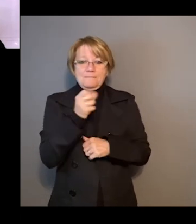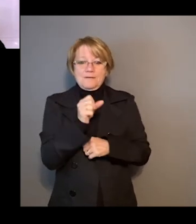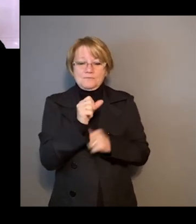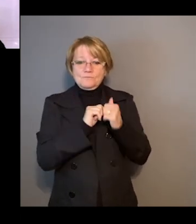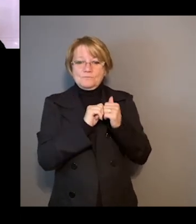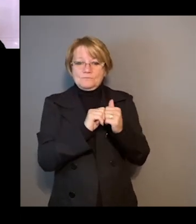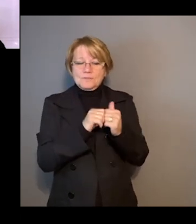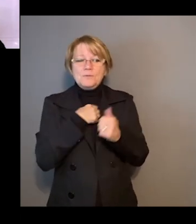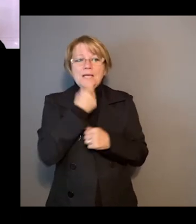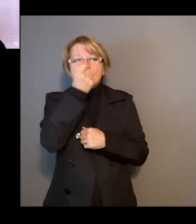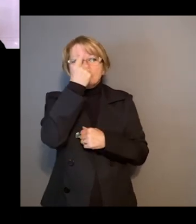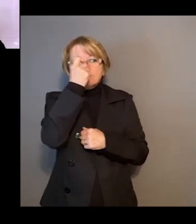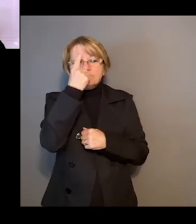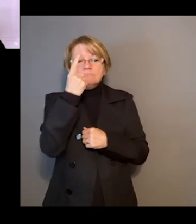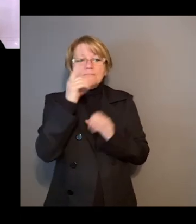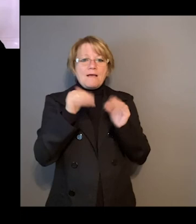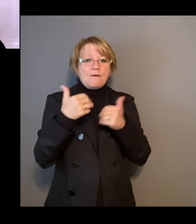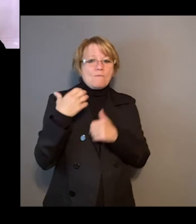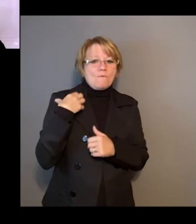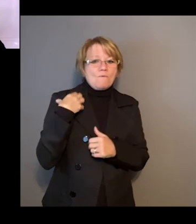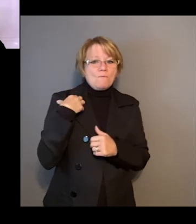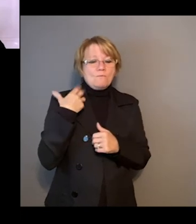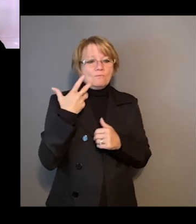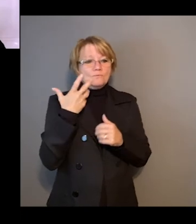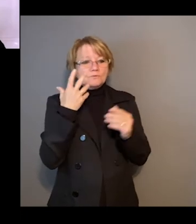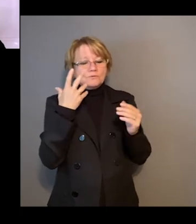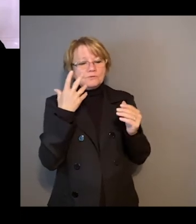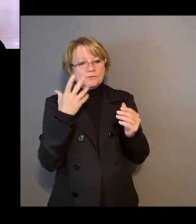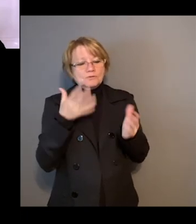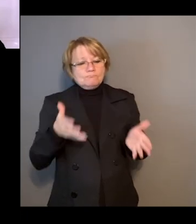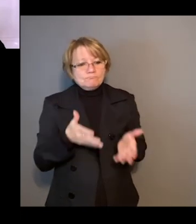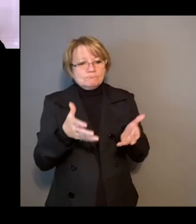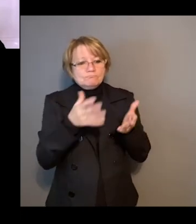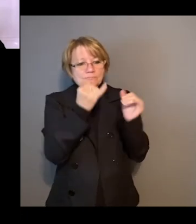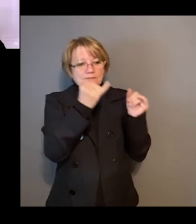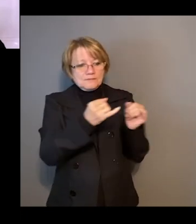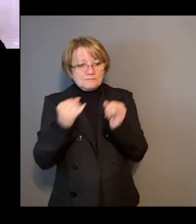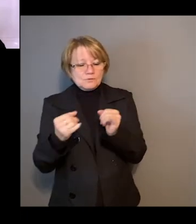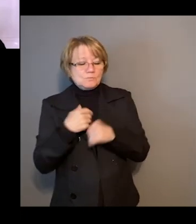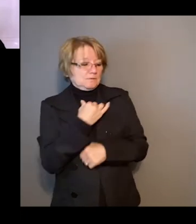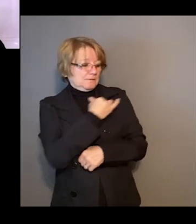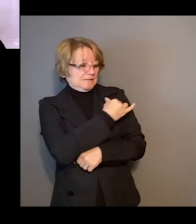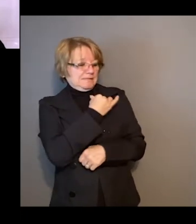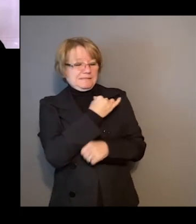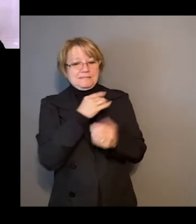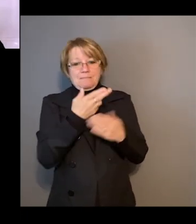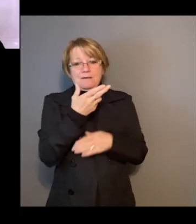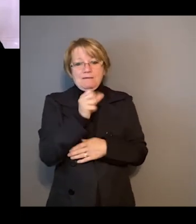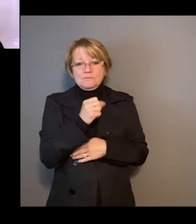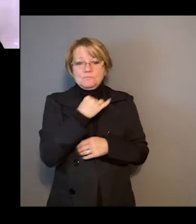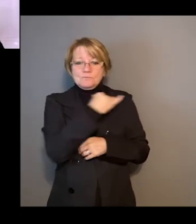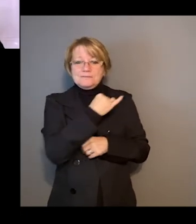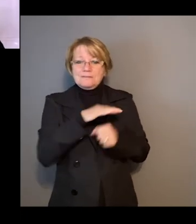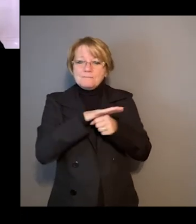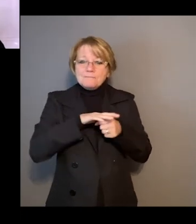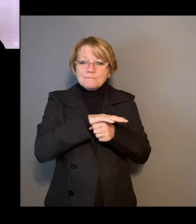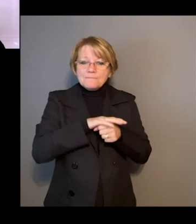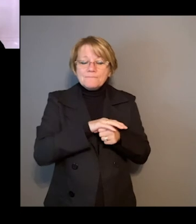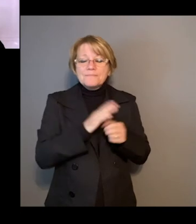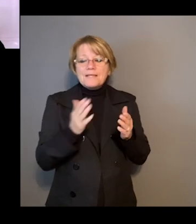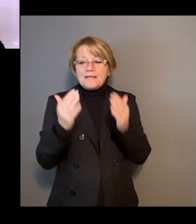individuals and being at the same high school and the experiences of being in the same neighborhoods. And myself and Engin more professionally have